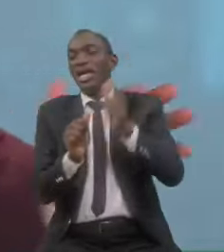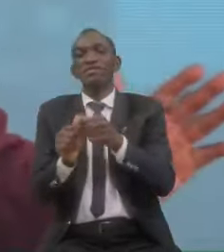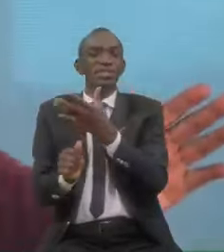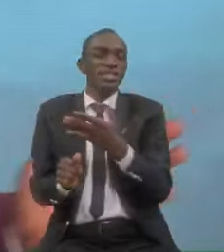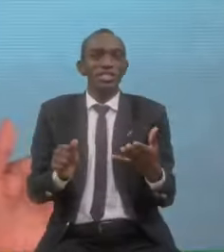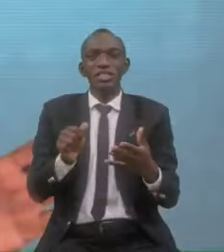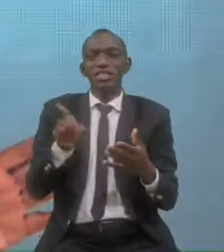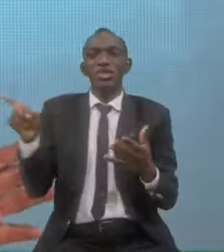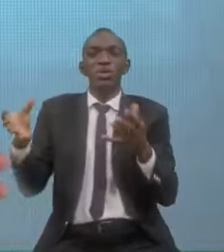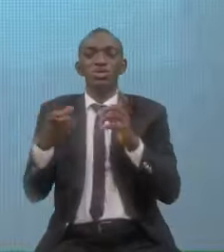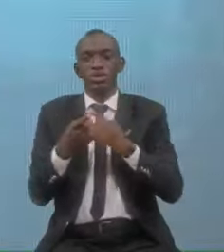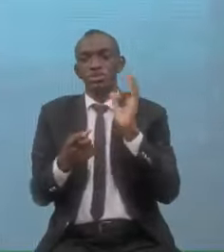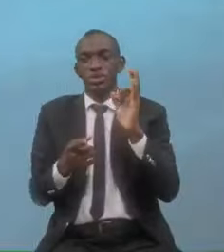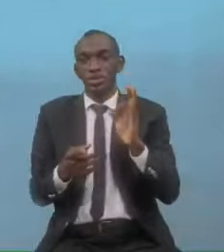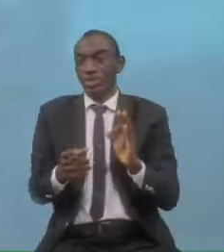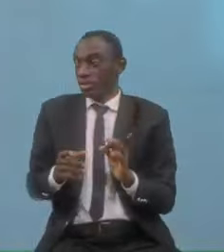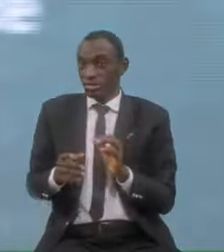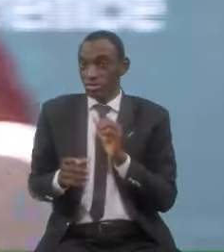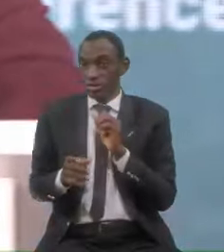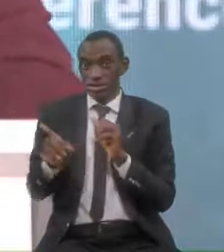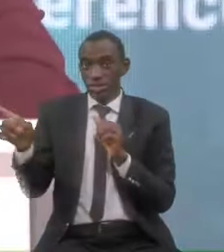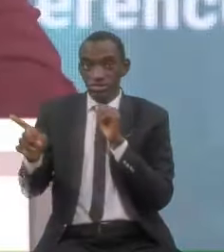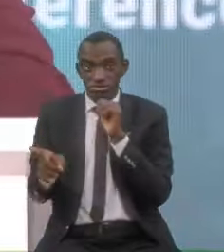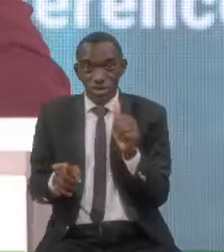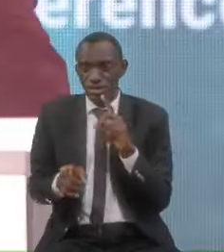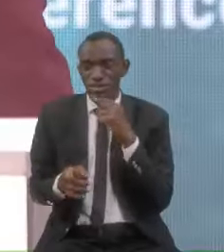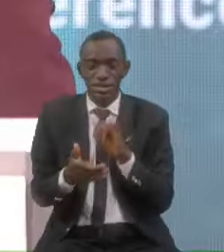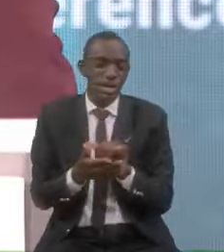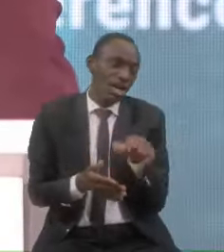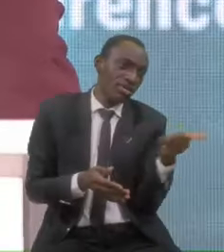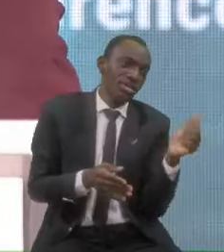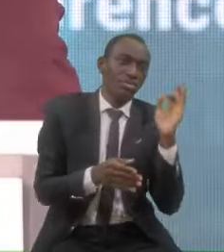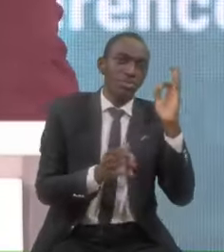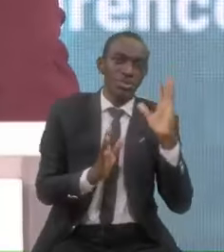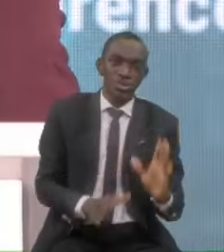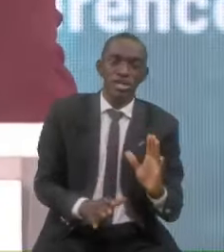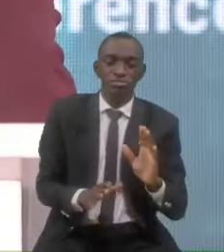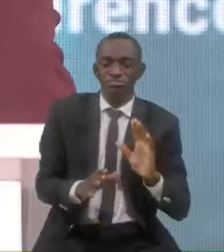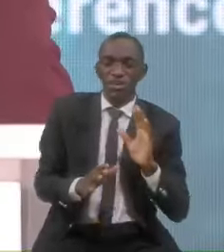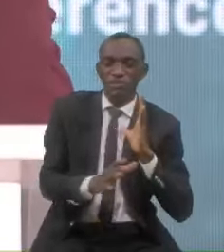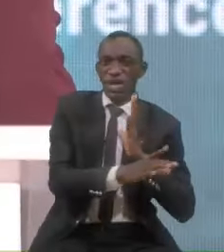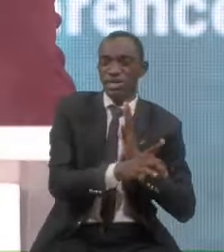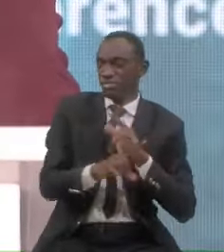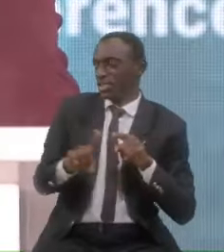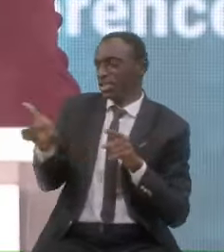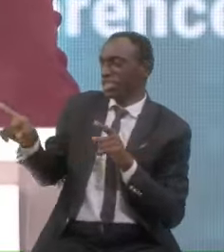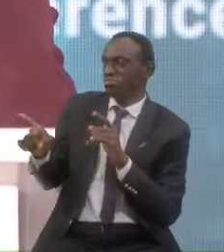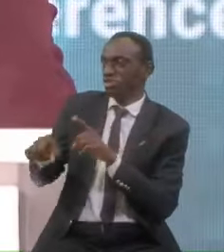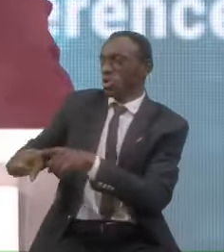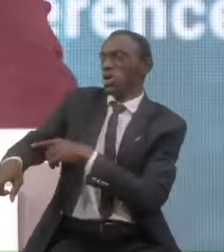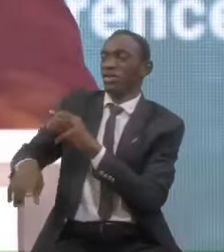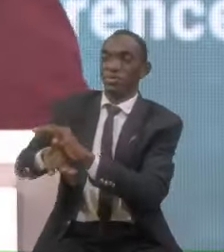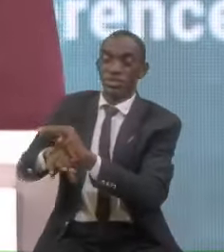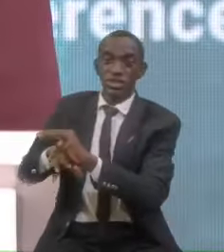a preacher goes this way, he walks that way. That's what you don't like. But you know, I'm a Christian and you are a